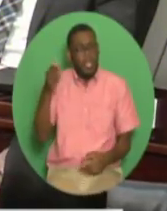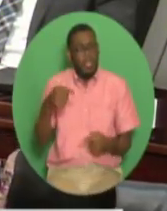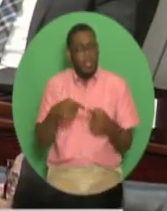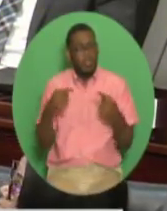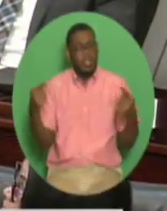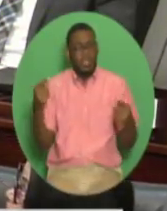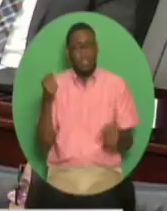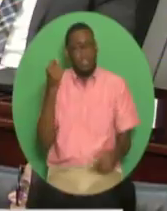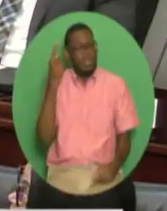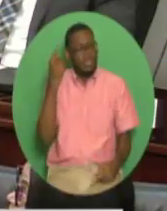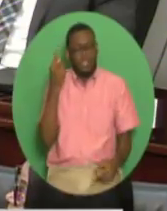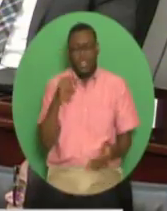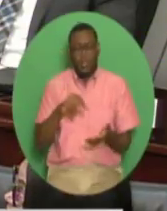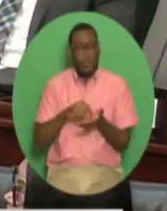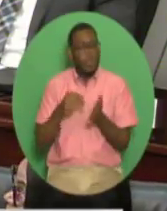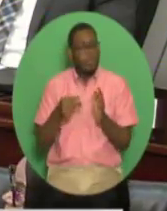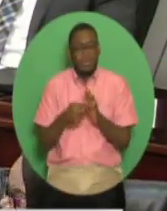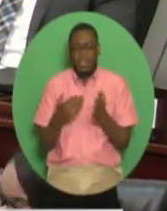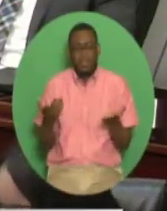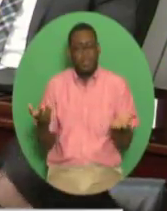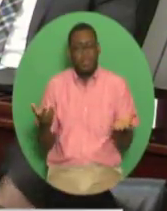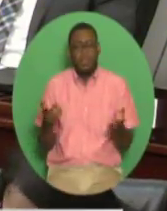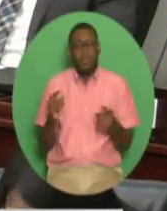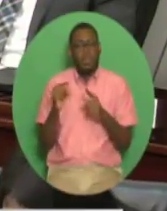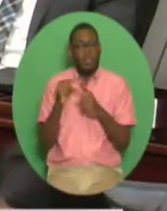meaning of the word I've just used.